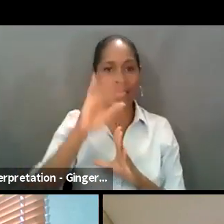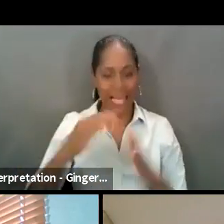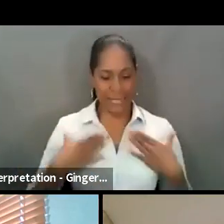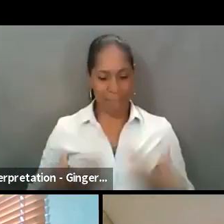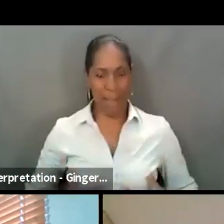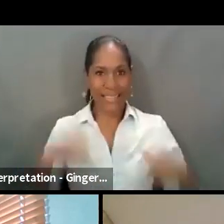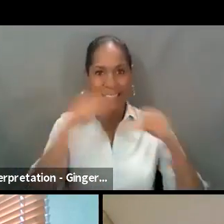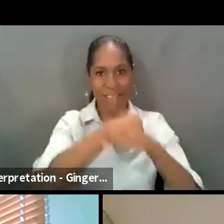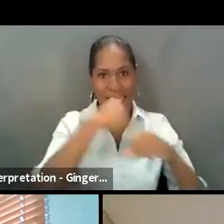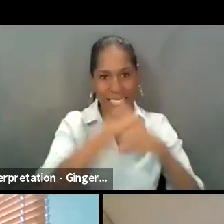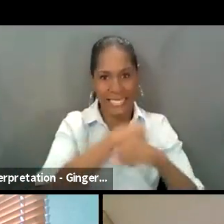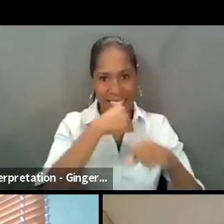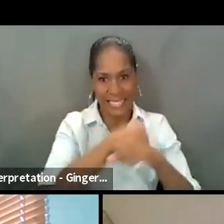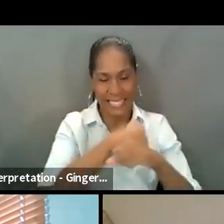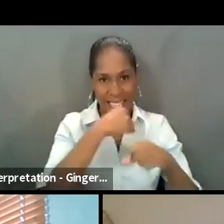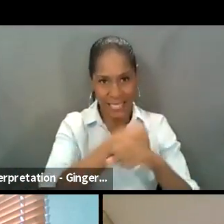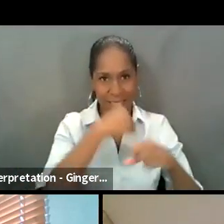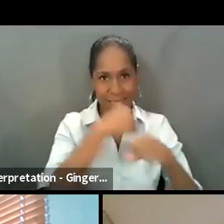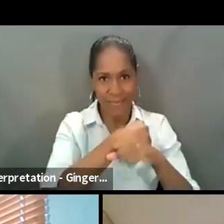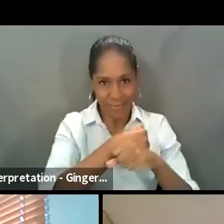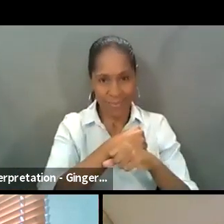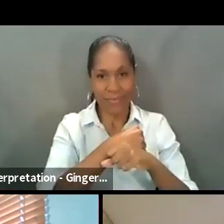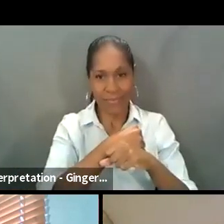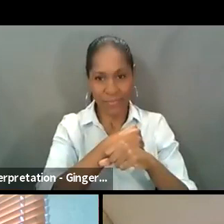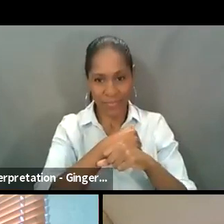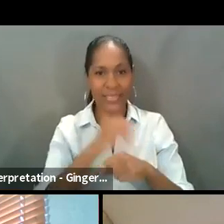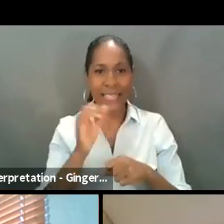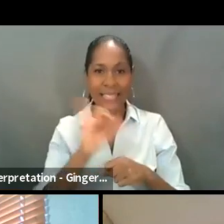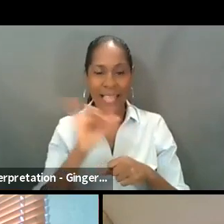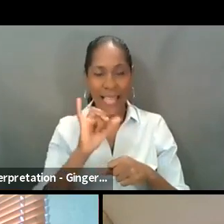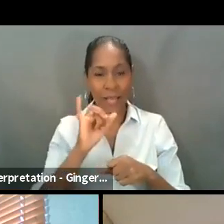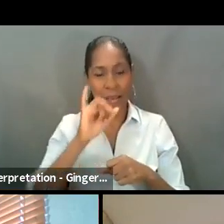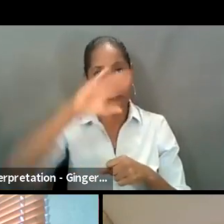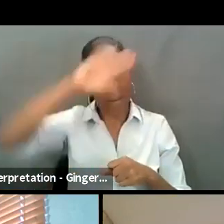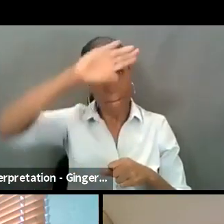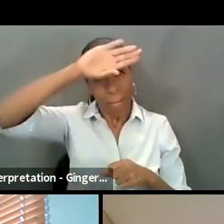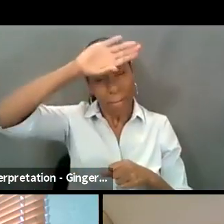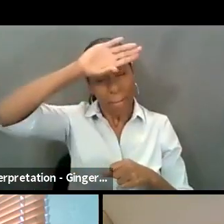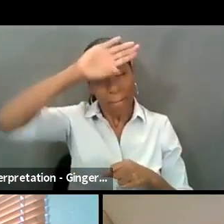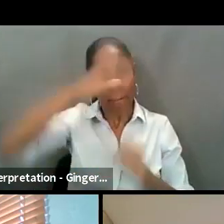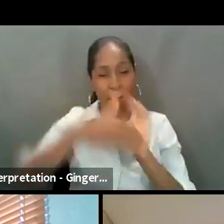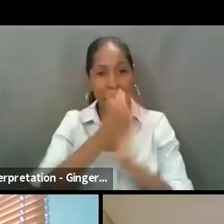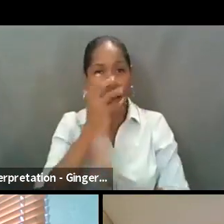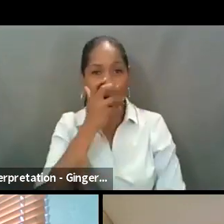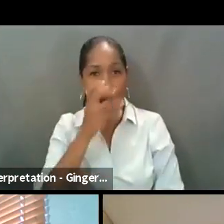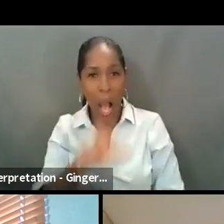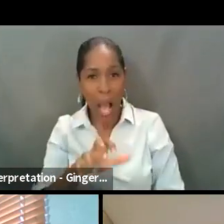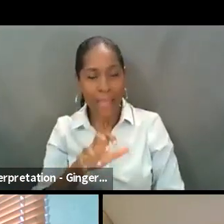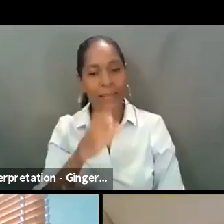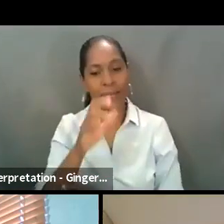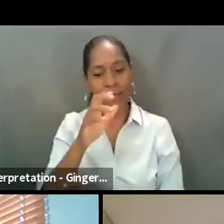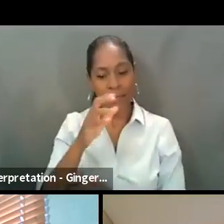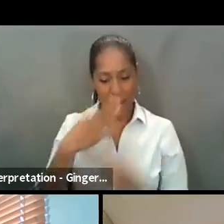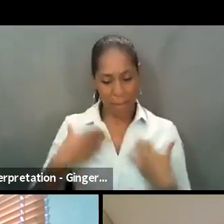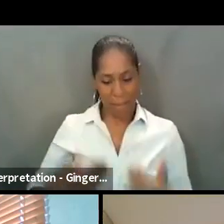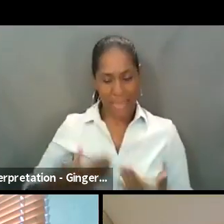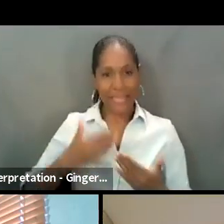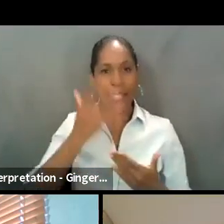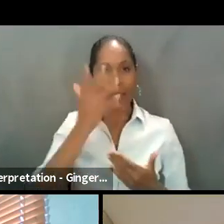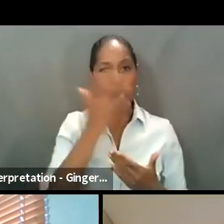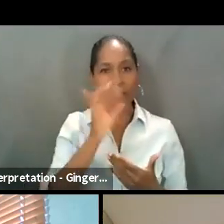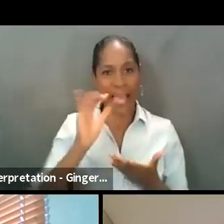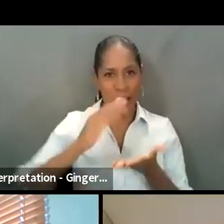cooking the bad thing out of you, because proteins like to live at a very certain temperature. And so your body raises the temperature so